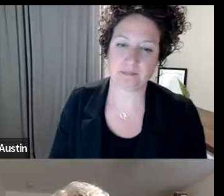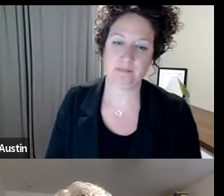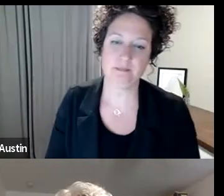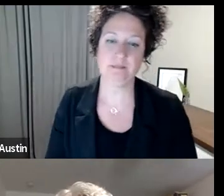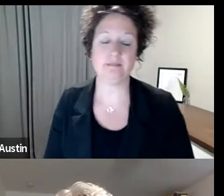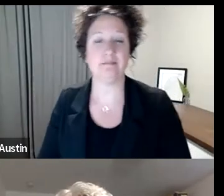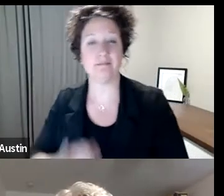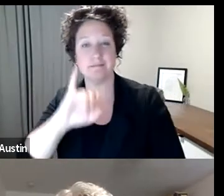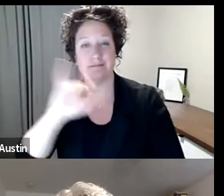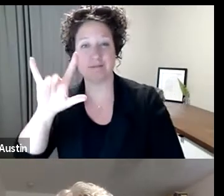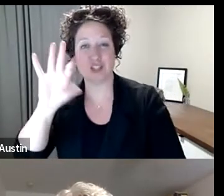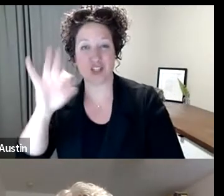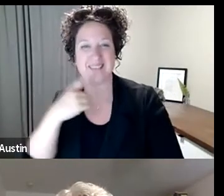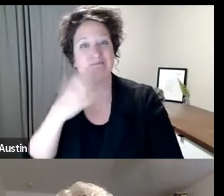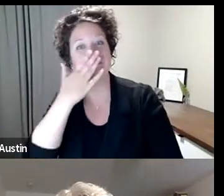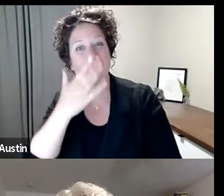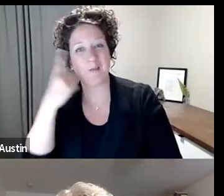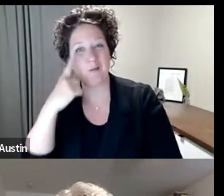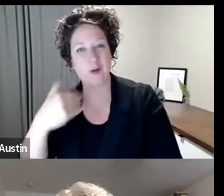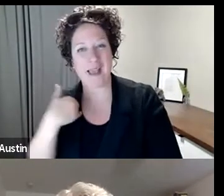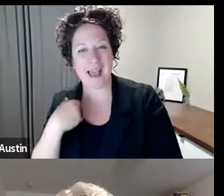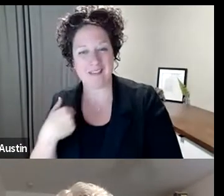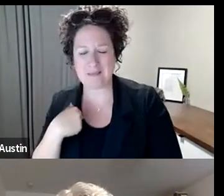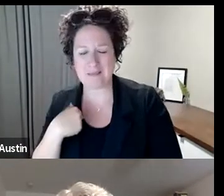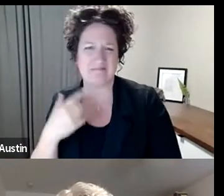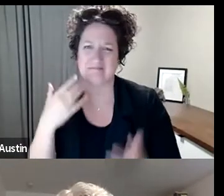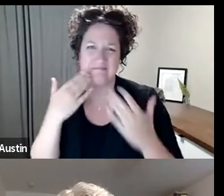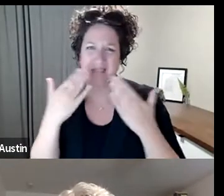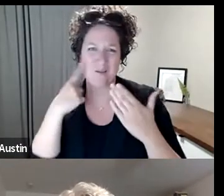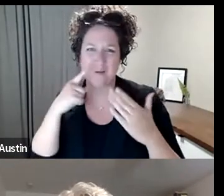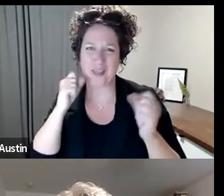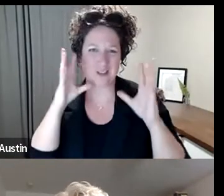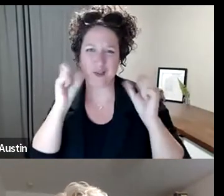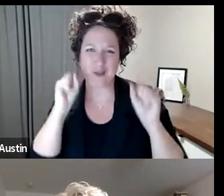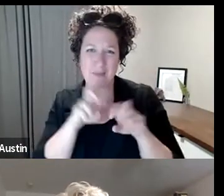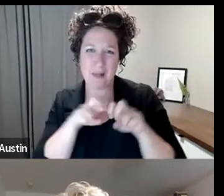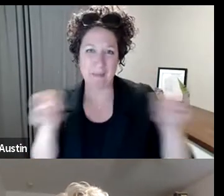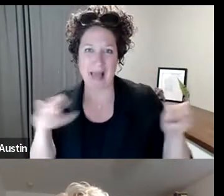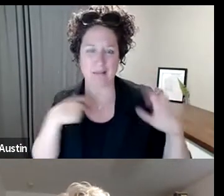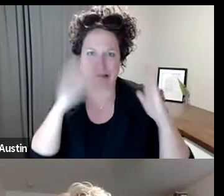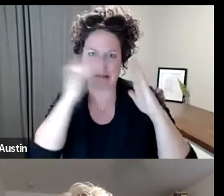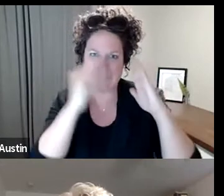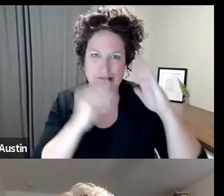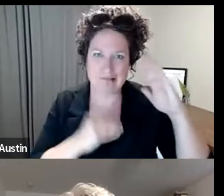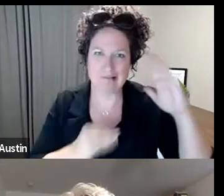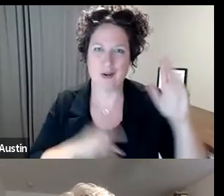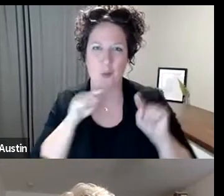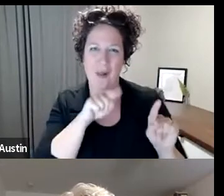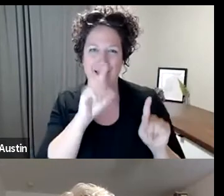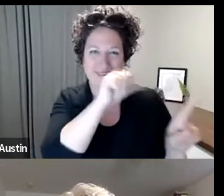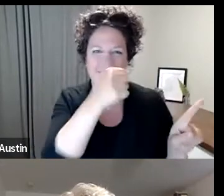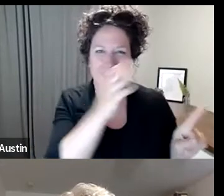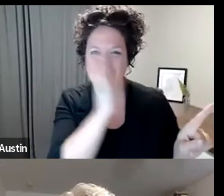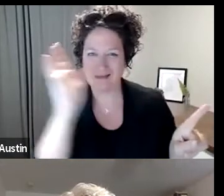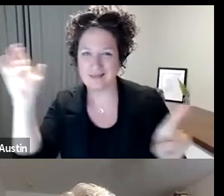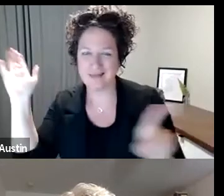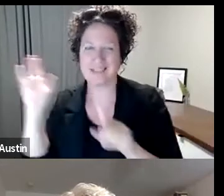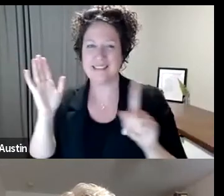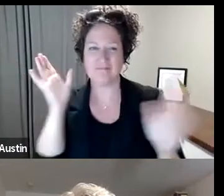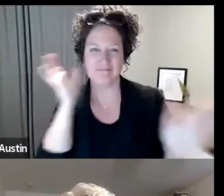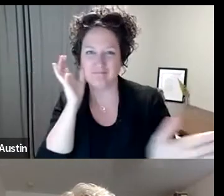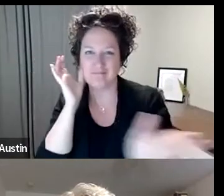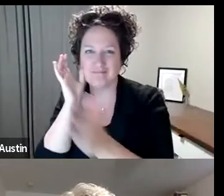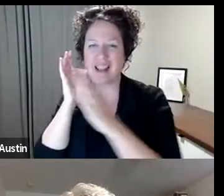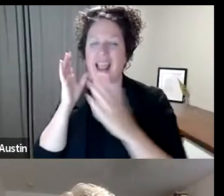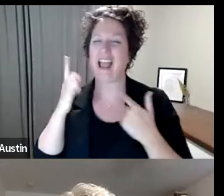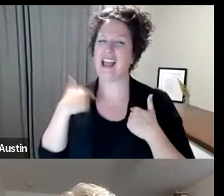So thank you for having me, and thank you for this incredible panel. I know I'm taking notes as people are talking. You know, I think I'm gonna